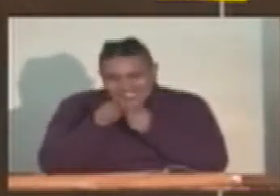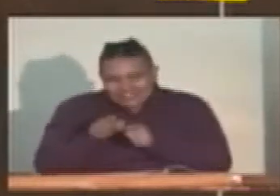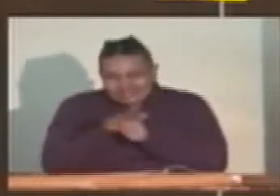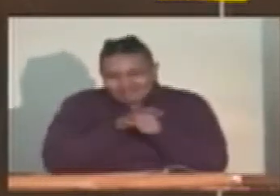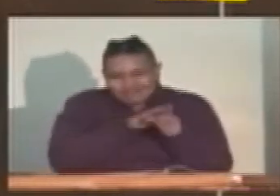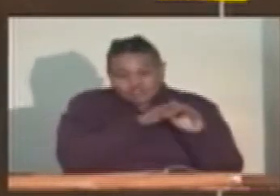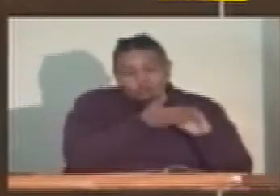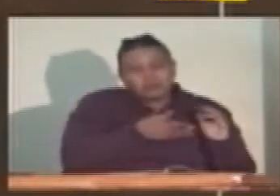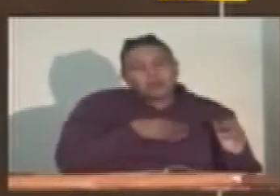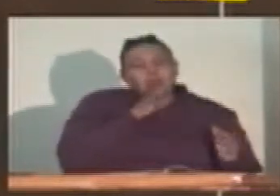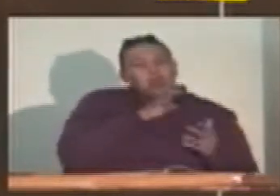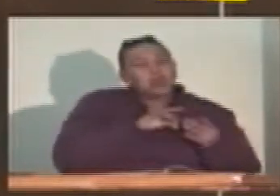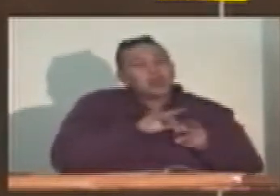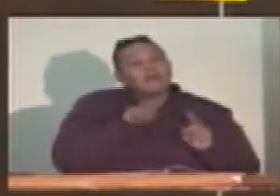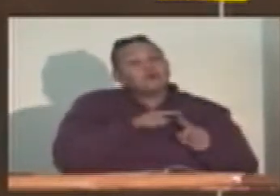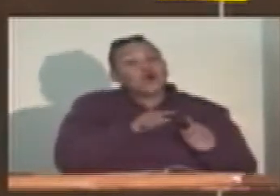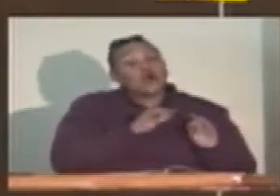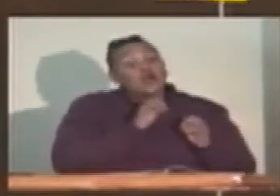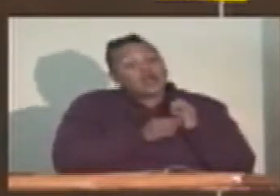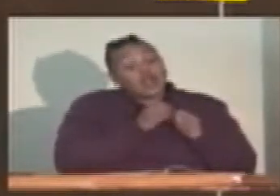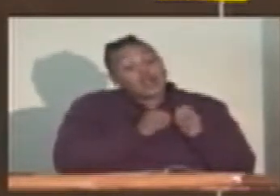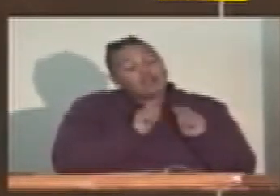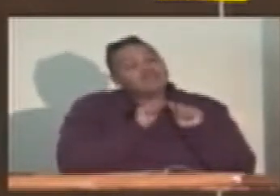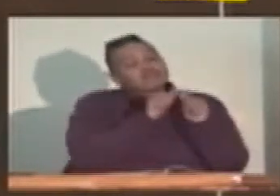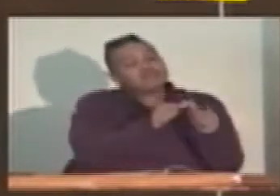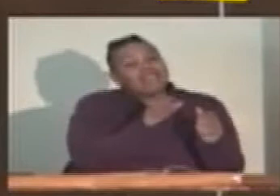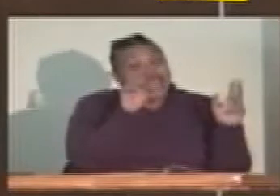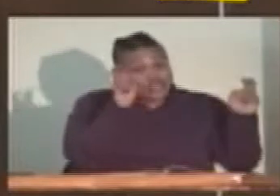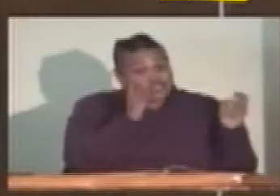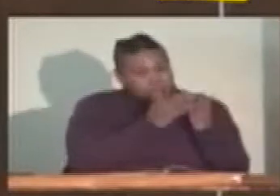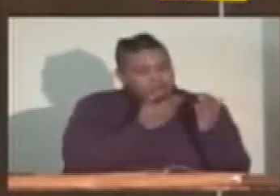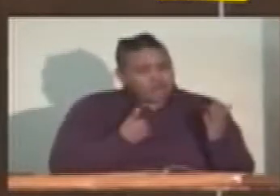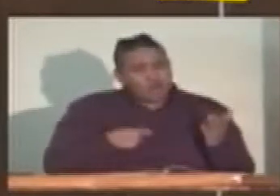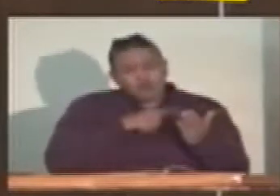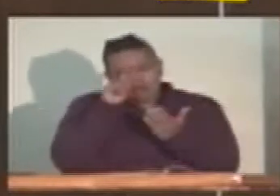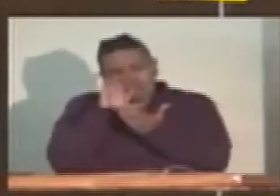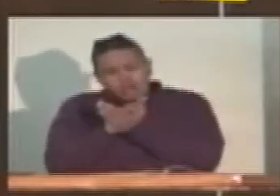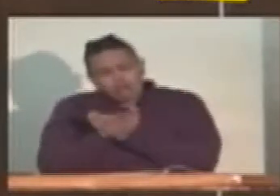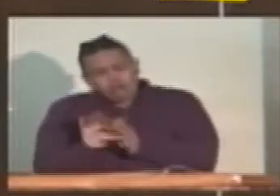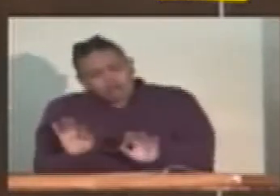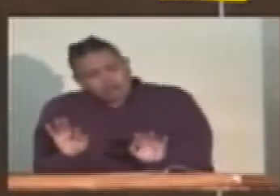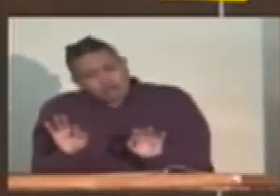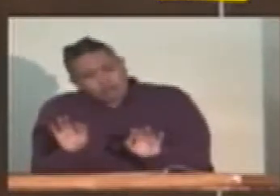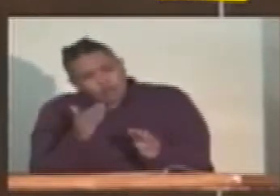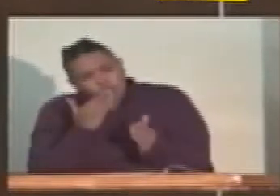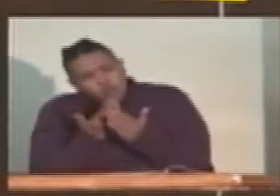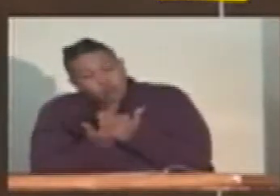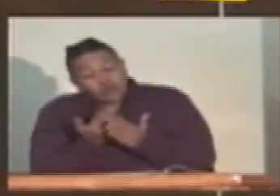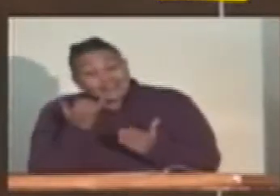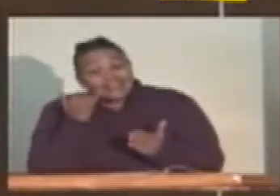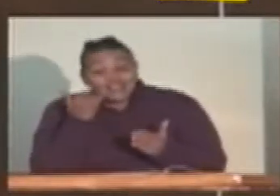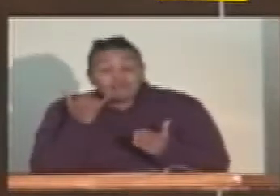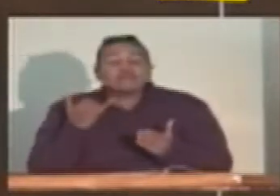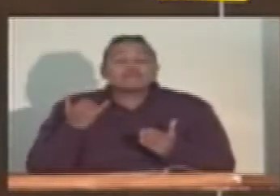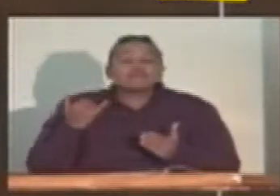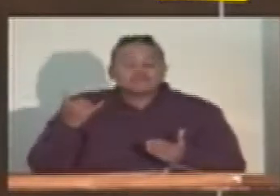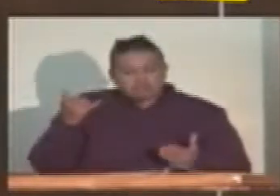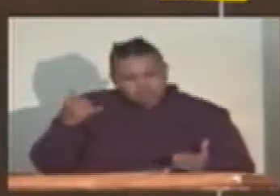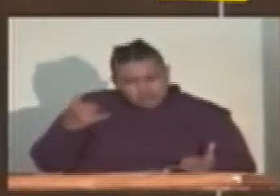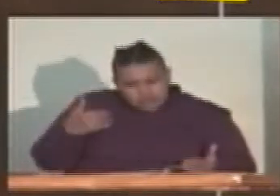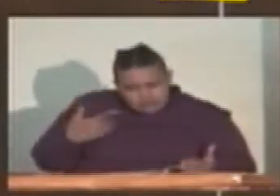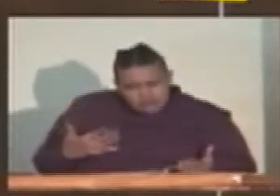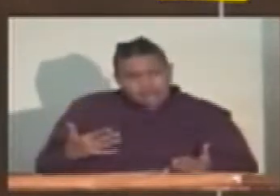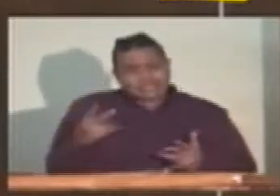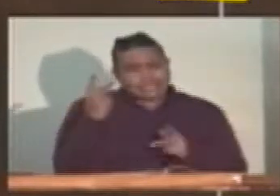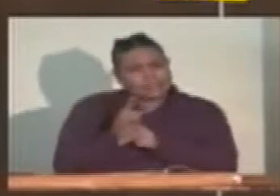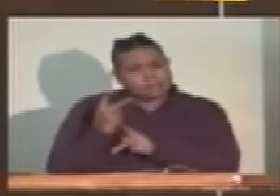before, and we have concluded that it is a good thing if it is routine and